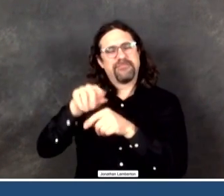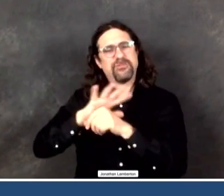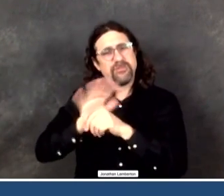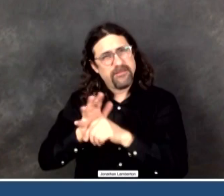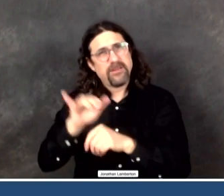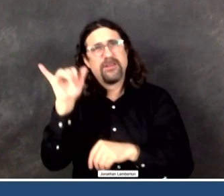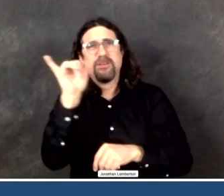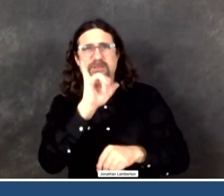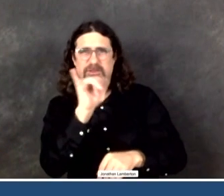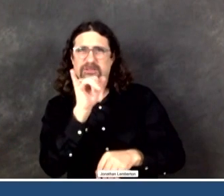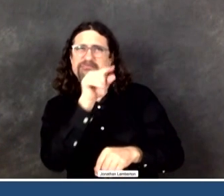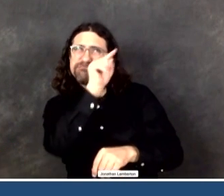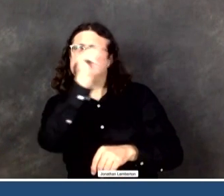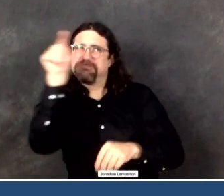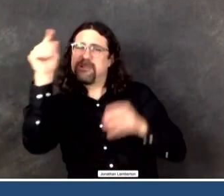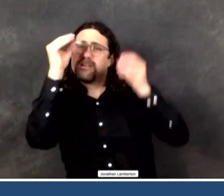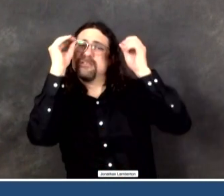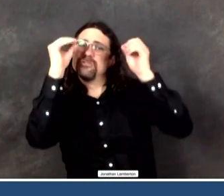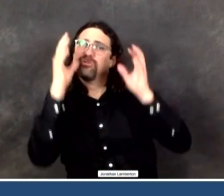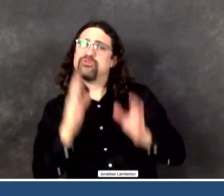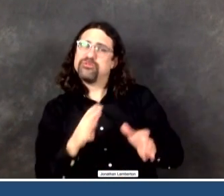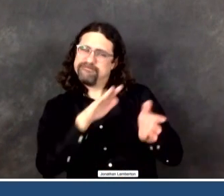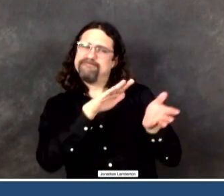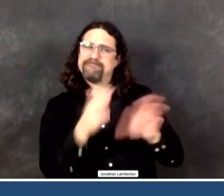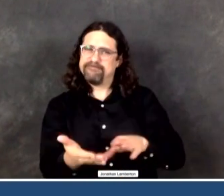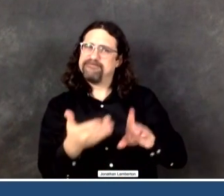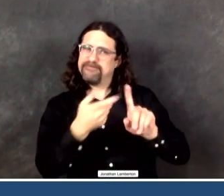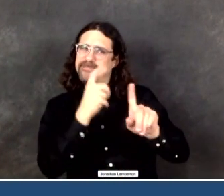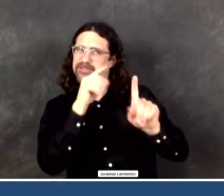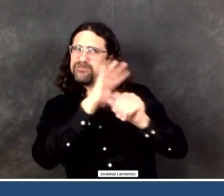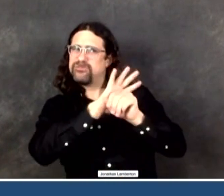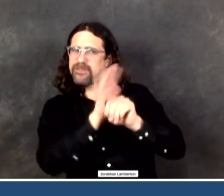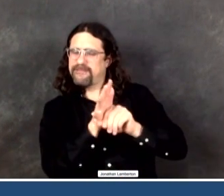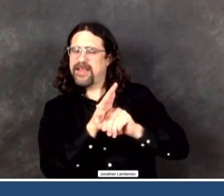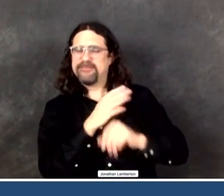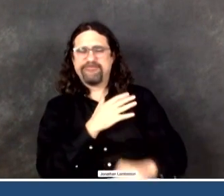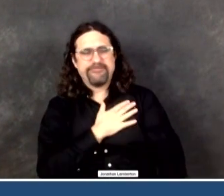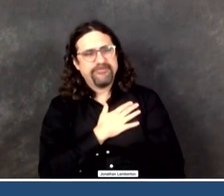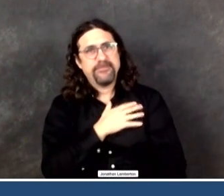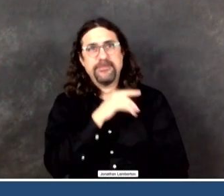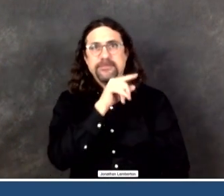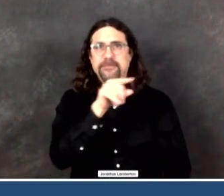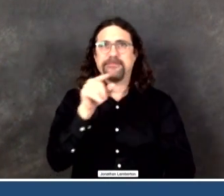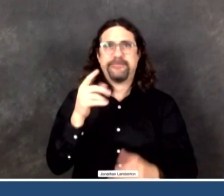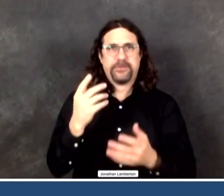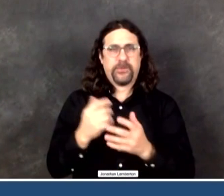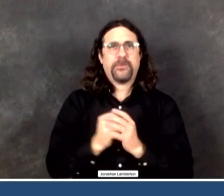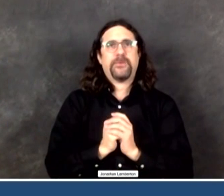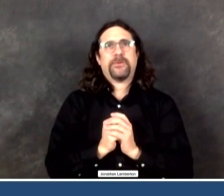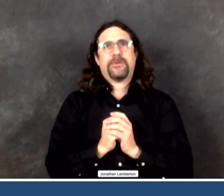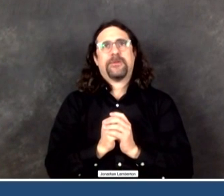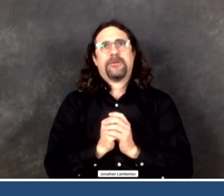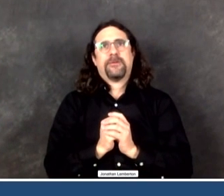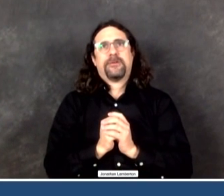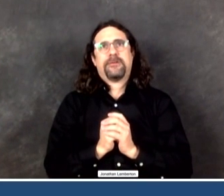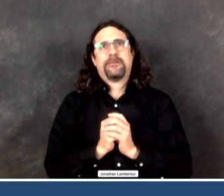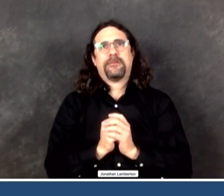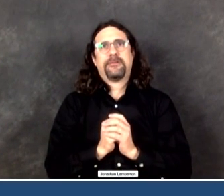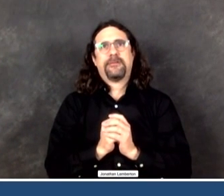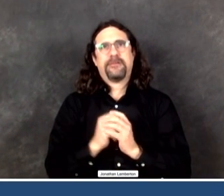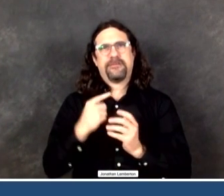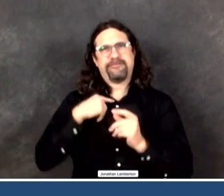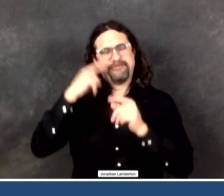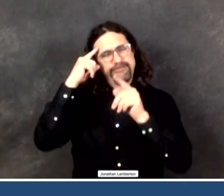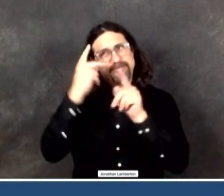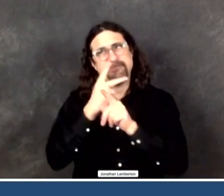them. And we don't think the best way to do that is by bringing them back into the schools between now and June. We do think